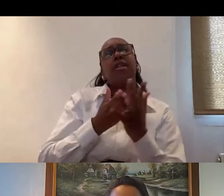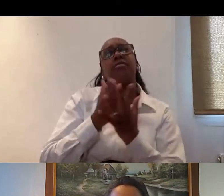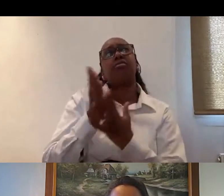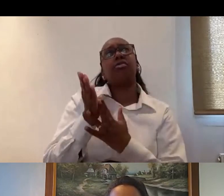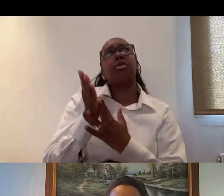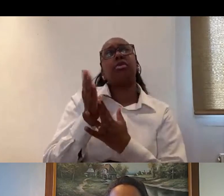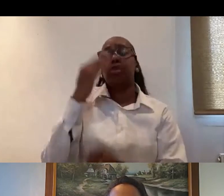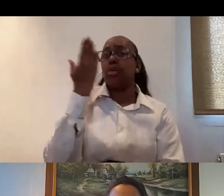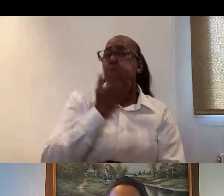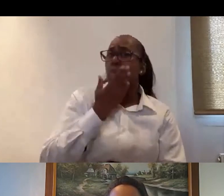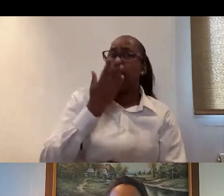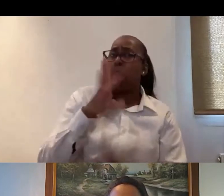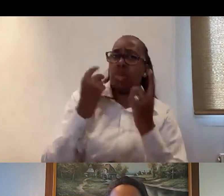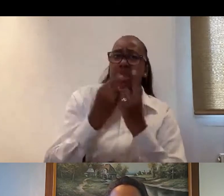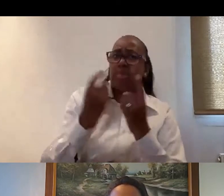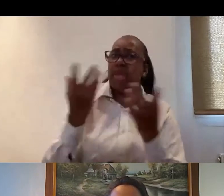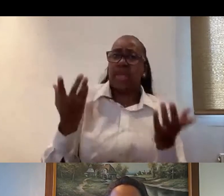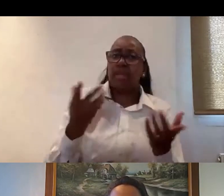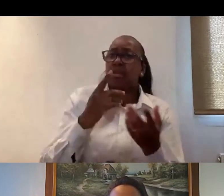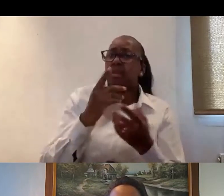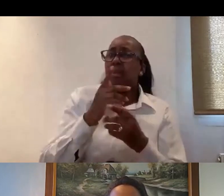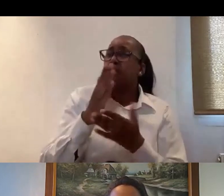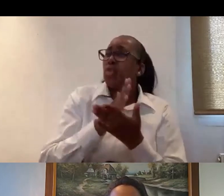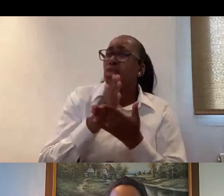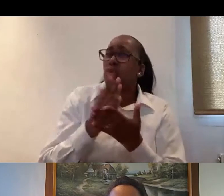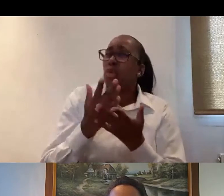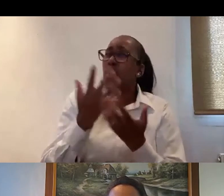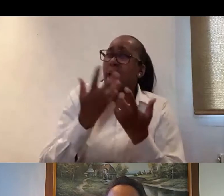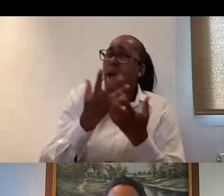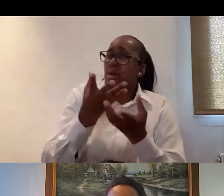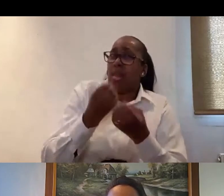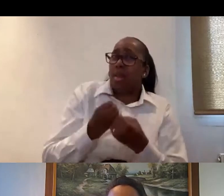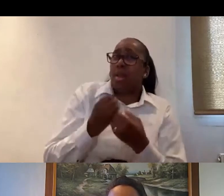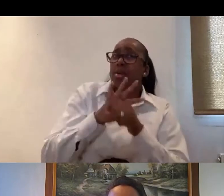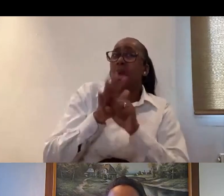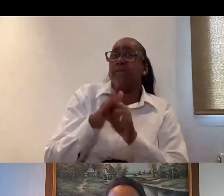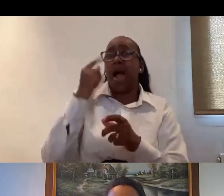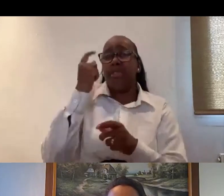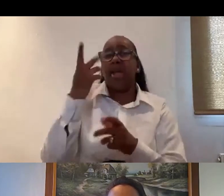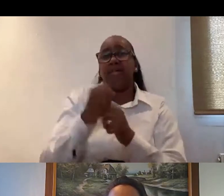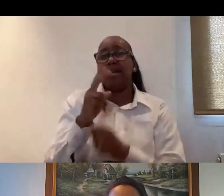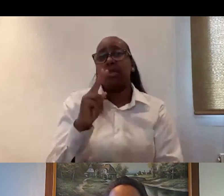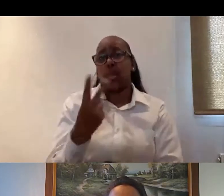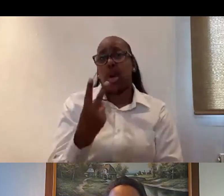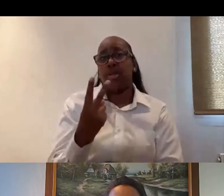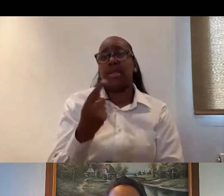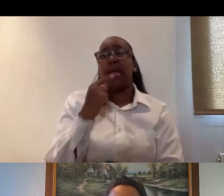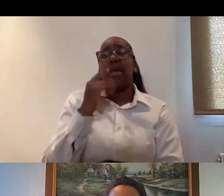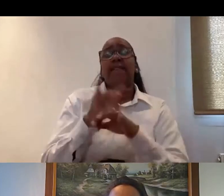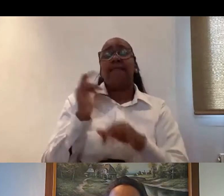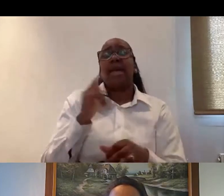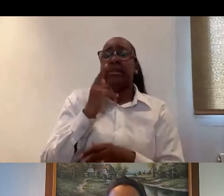probably school or something like that. I'm not 100% how I got it, but I do think I've had it twice, and it's affected me